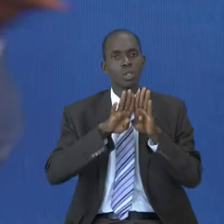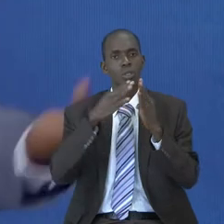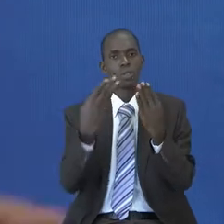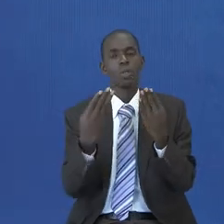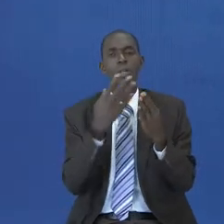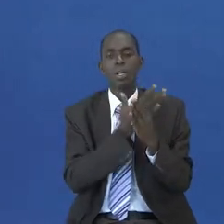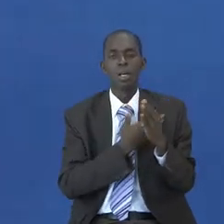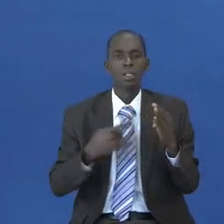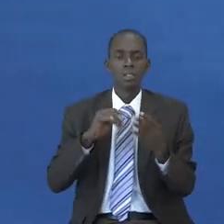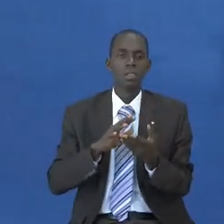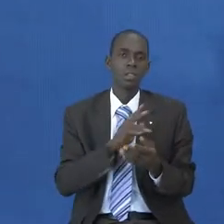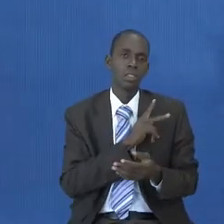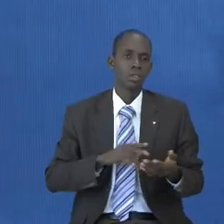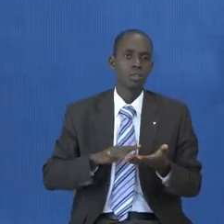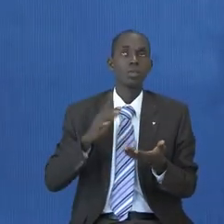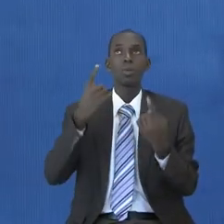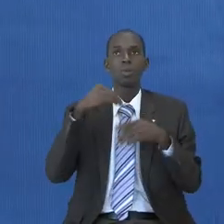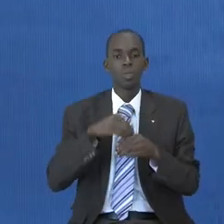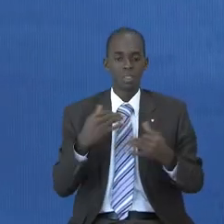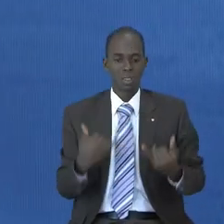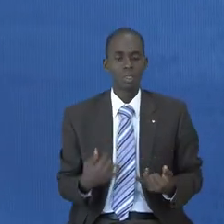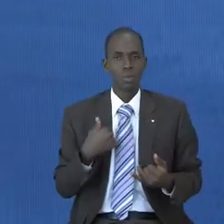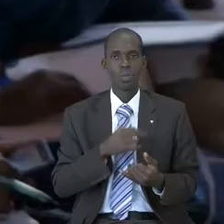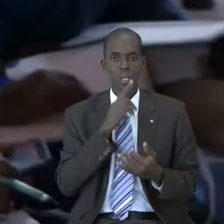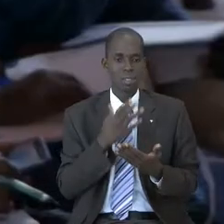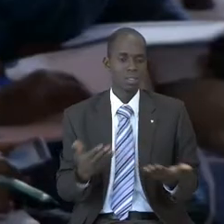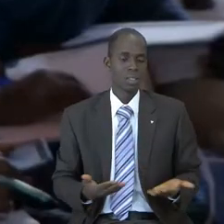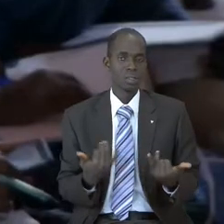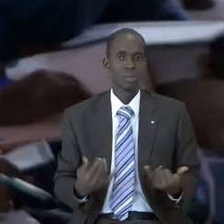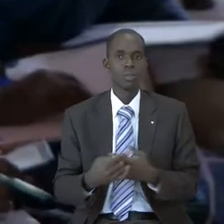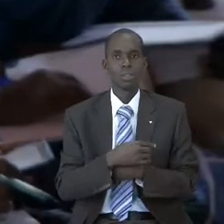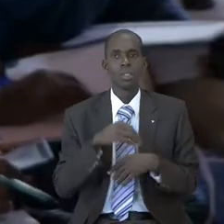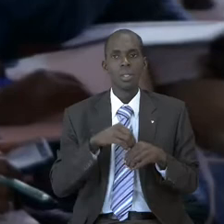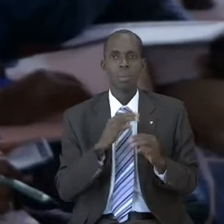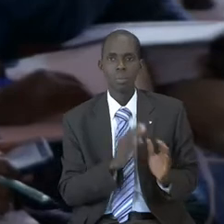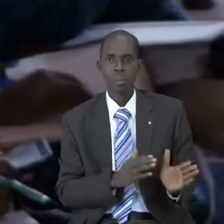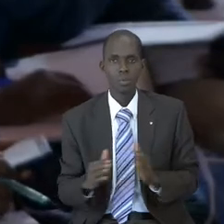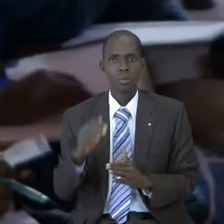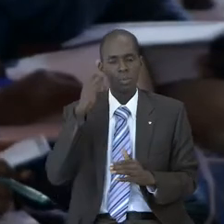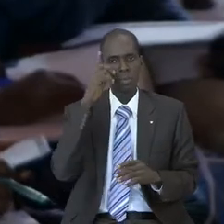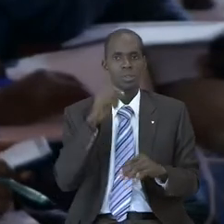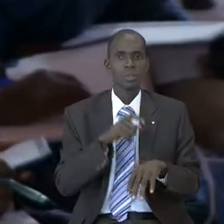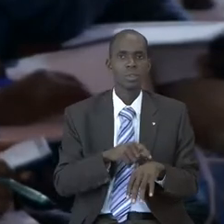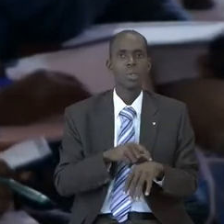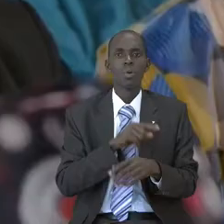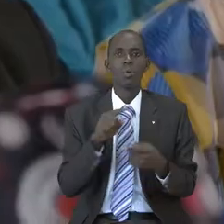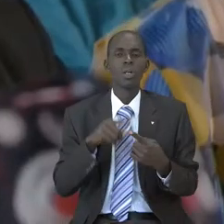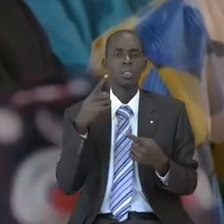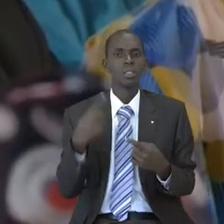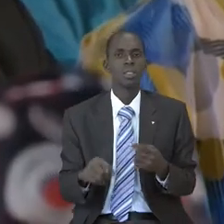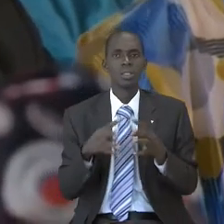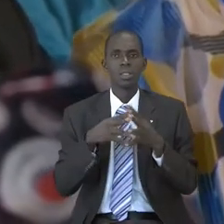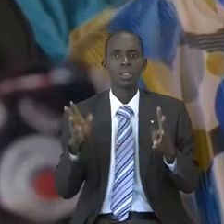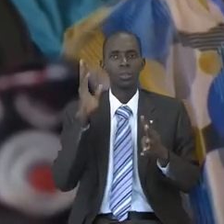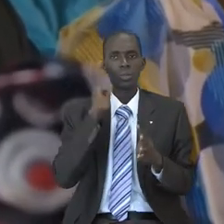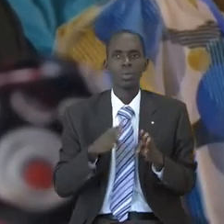in. Now we're here today in preparation for the time when those gates will open and you will